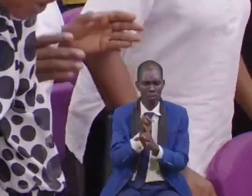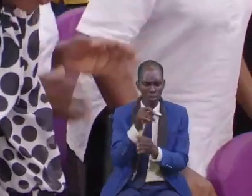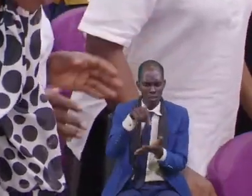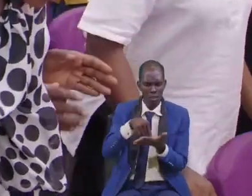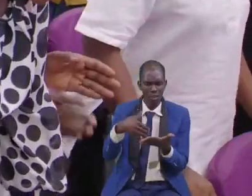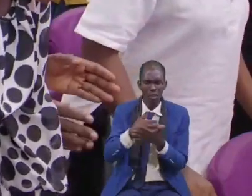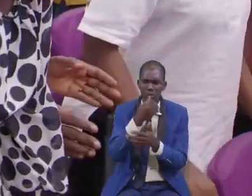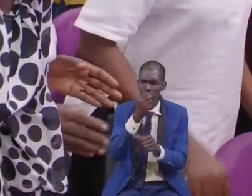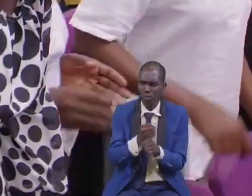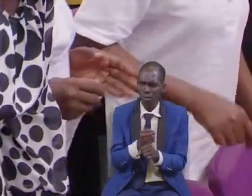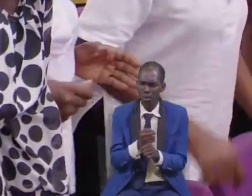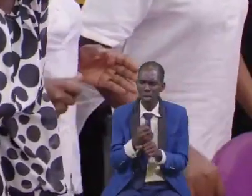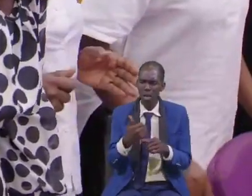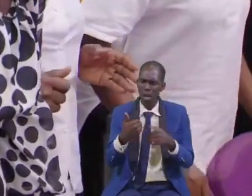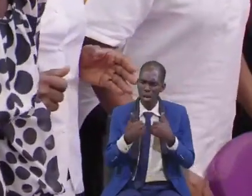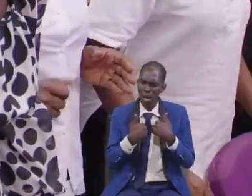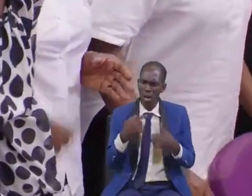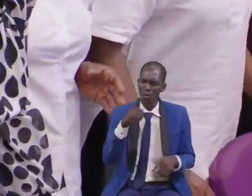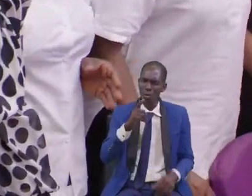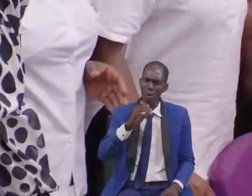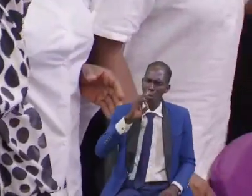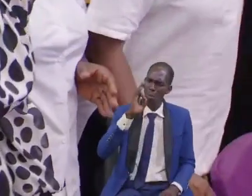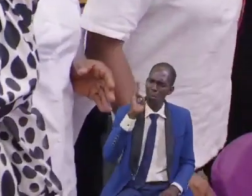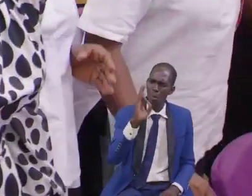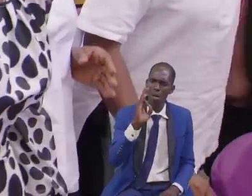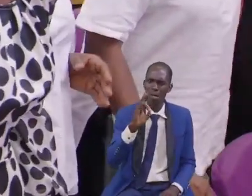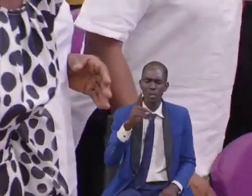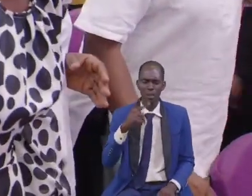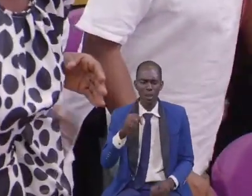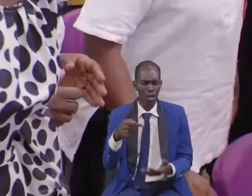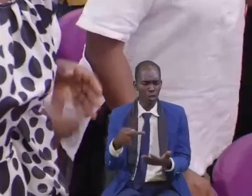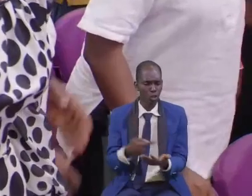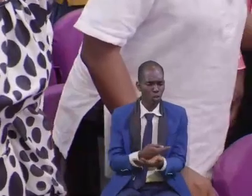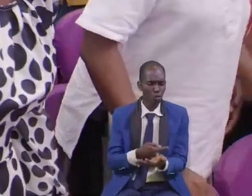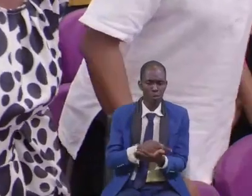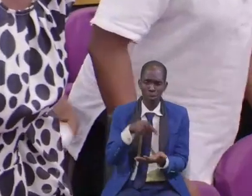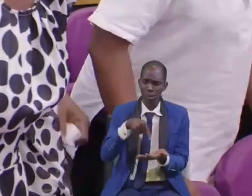Have you preached the gospel this new year?